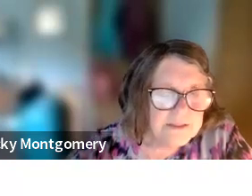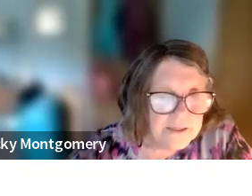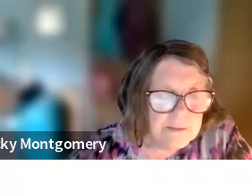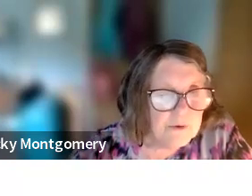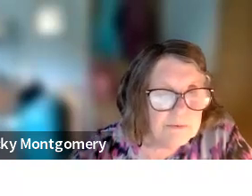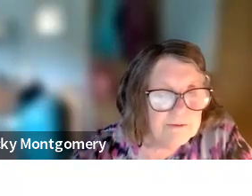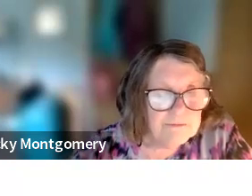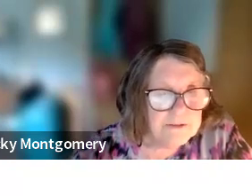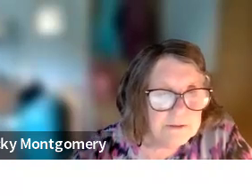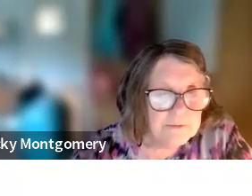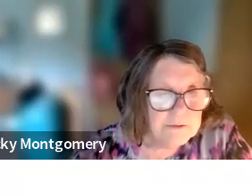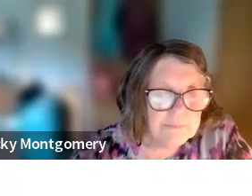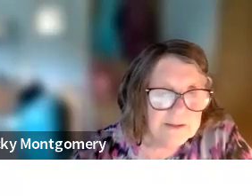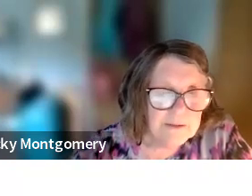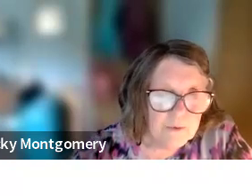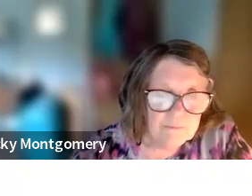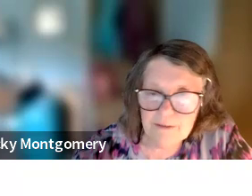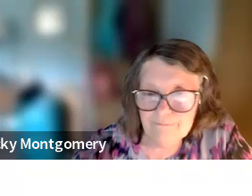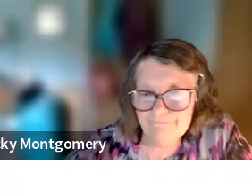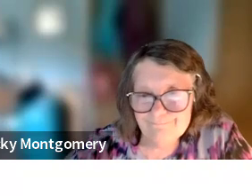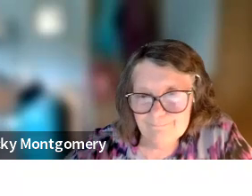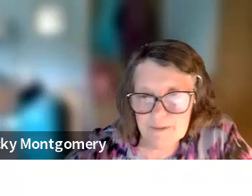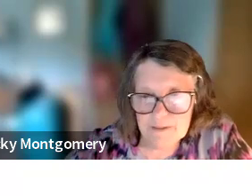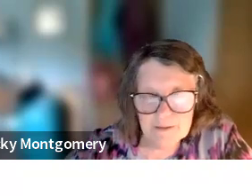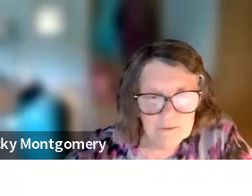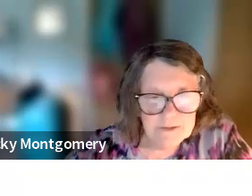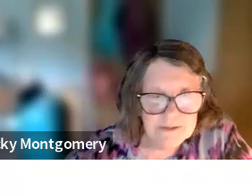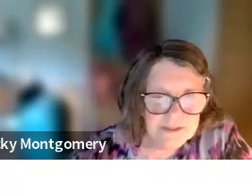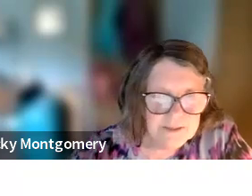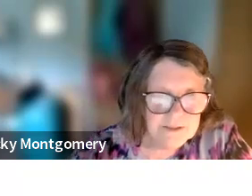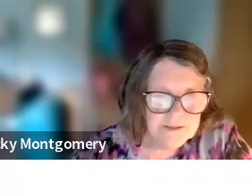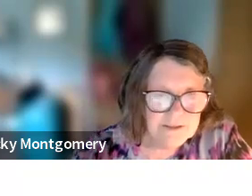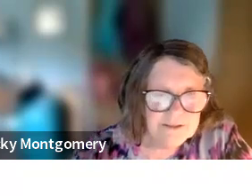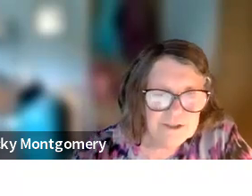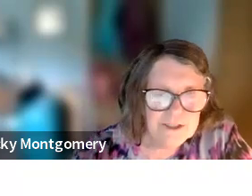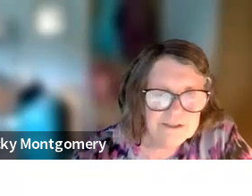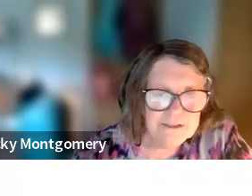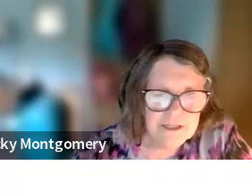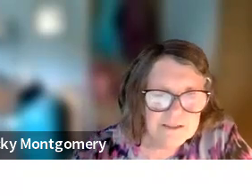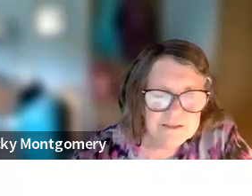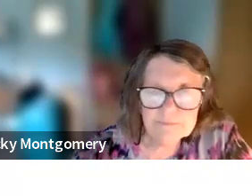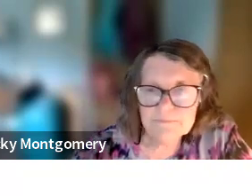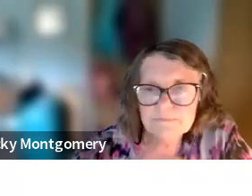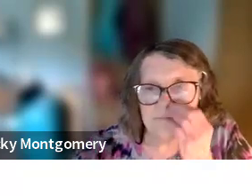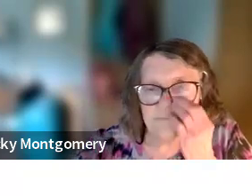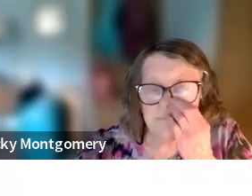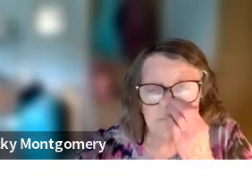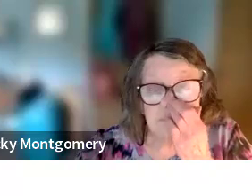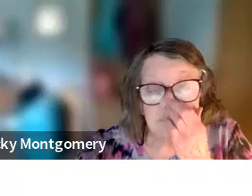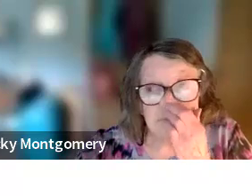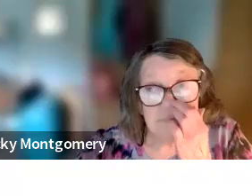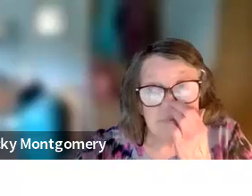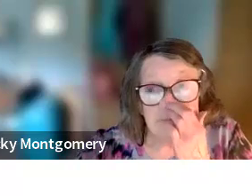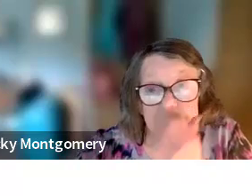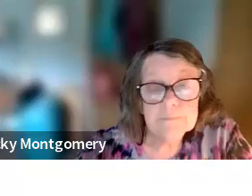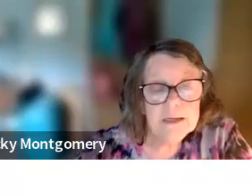it's slightly more prevalent among men than women, but only slightly. Could you change slides?